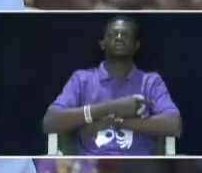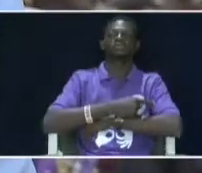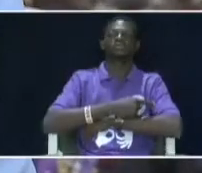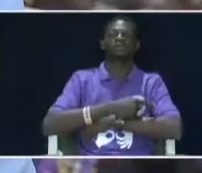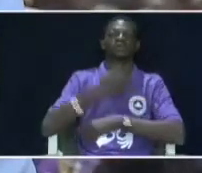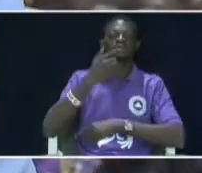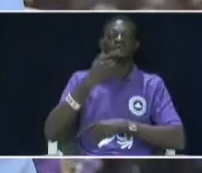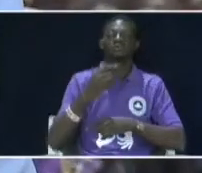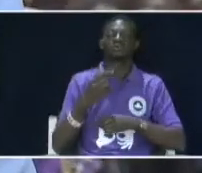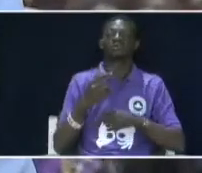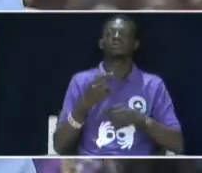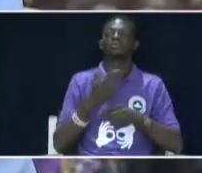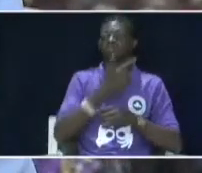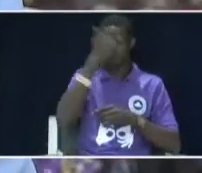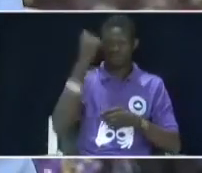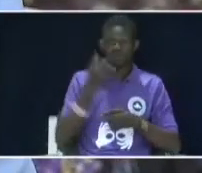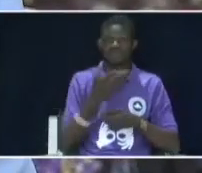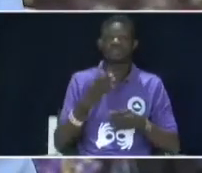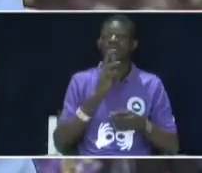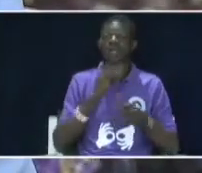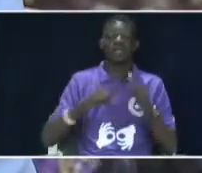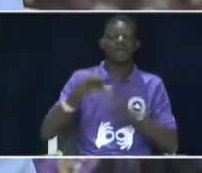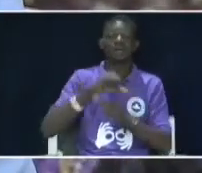because things are about to happen now